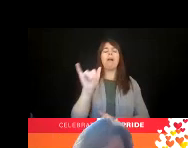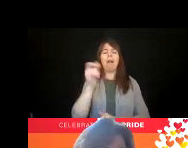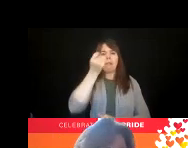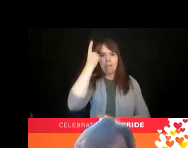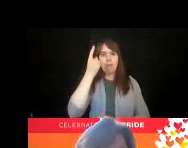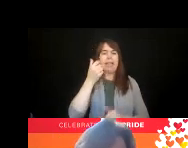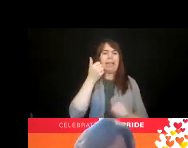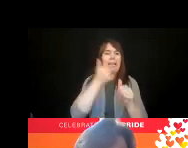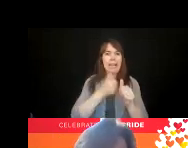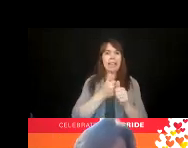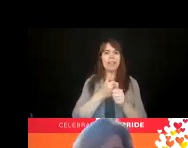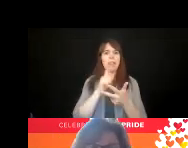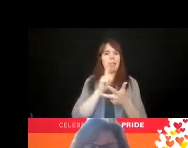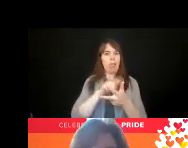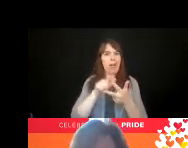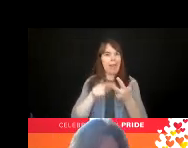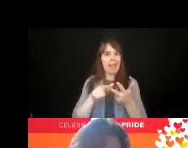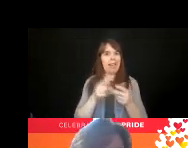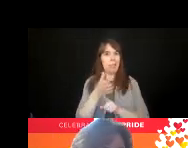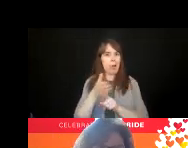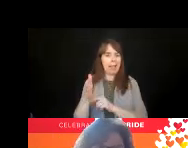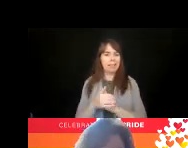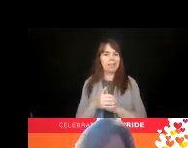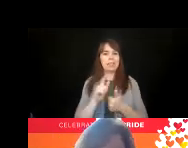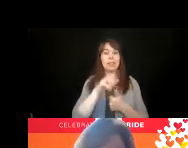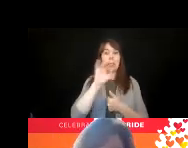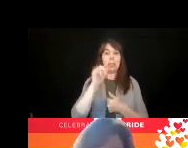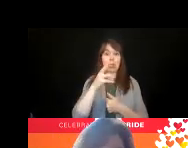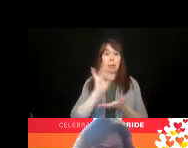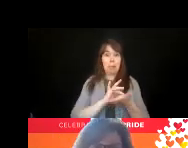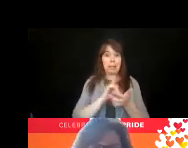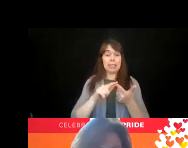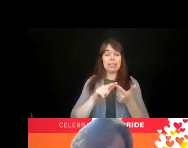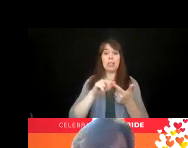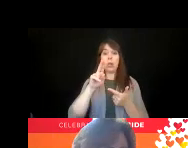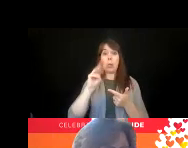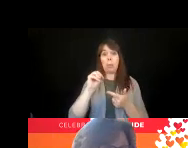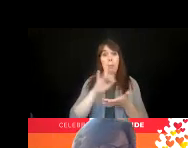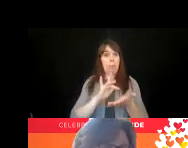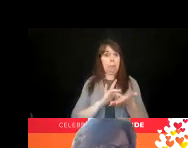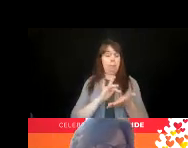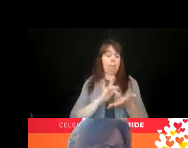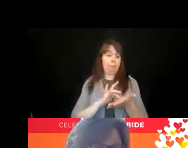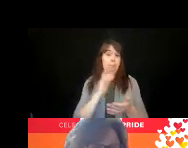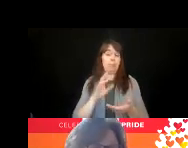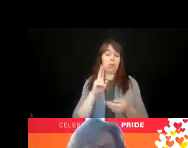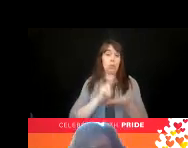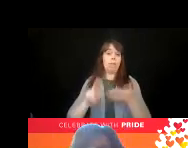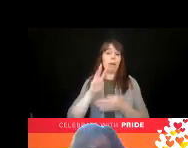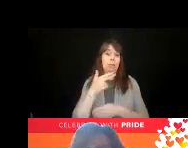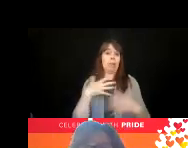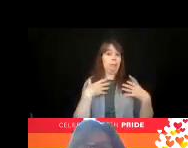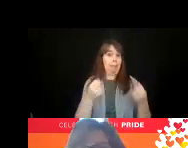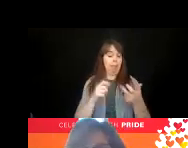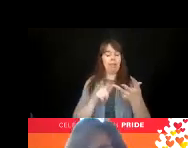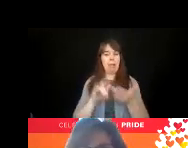of our three main brands: Michigan Medicine, University of Michigan Health, and University of Michigan Medical School. And